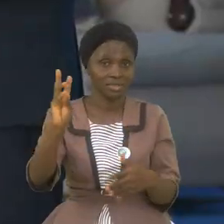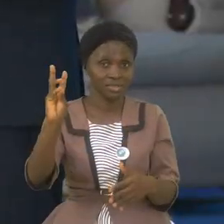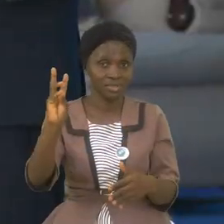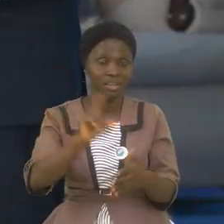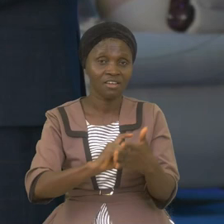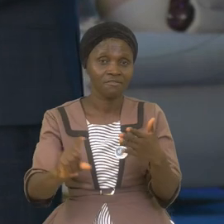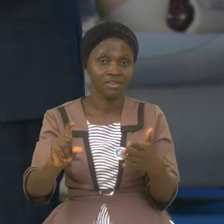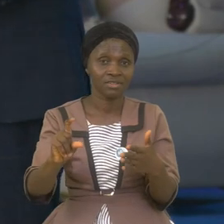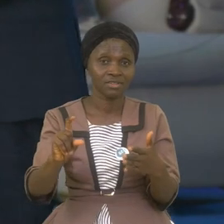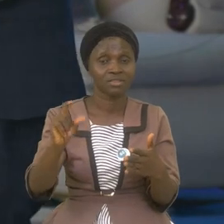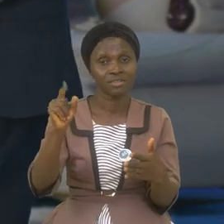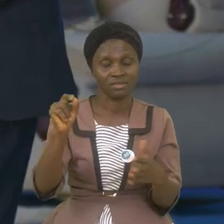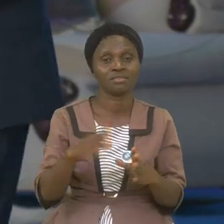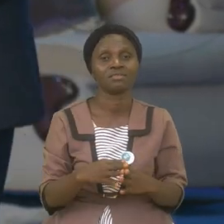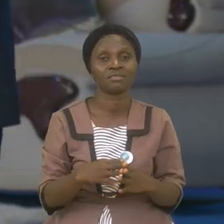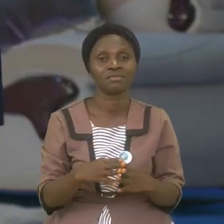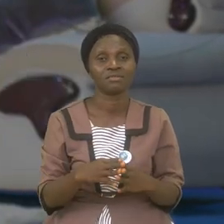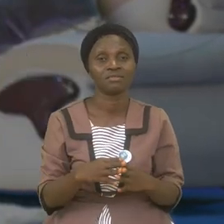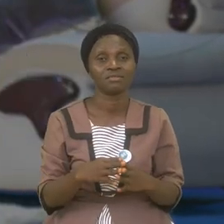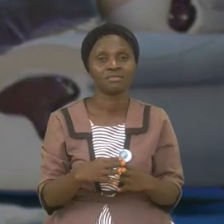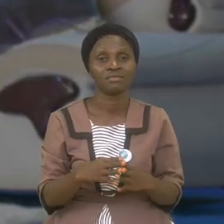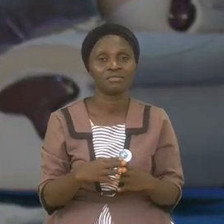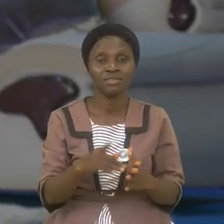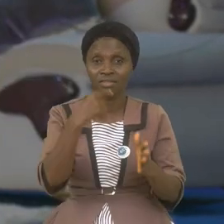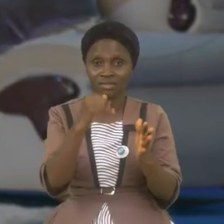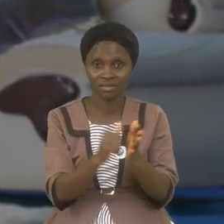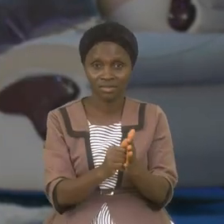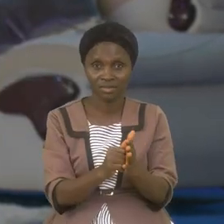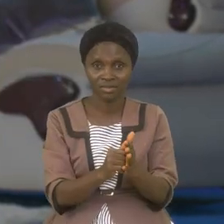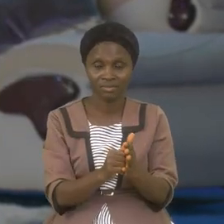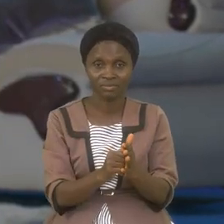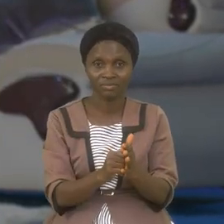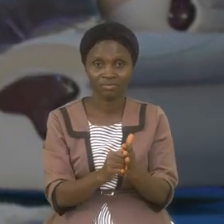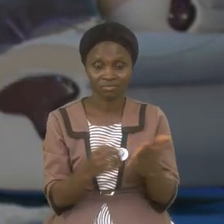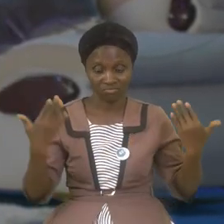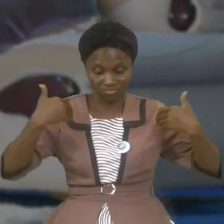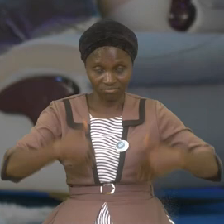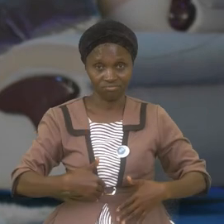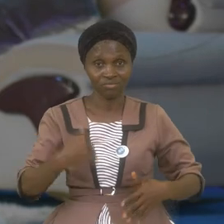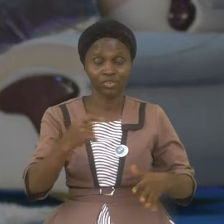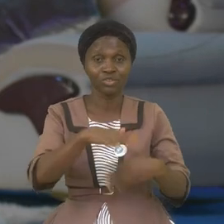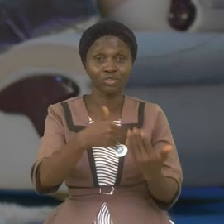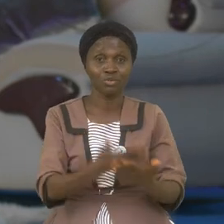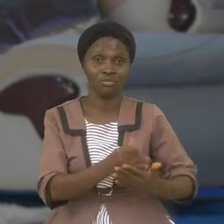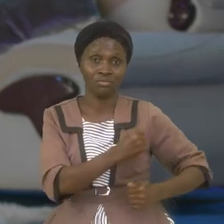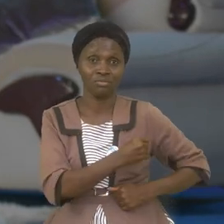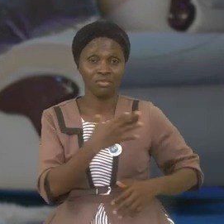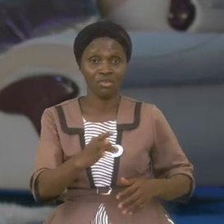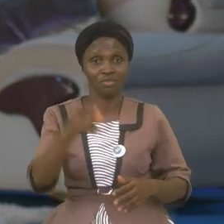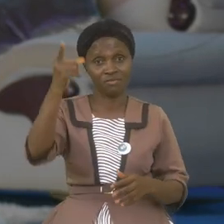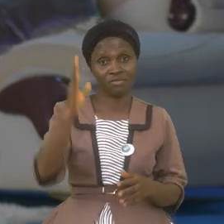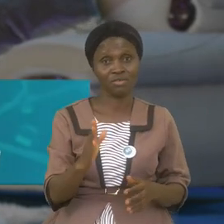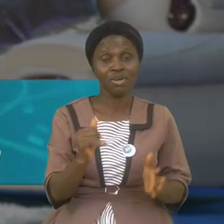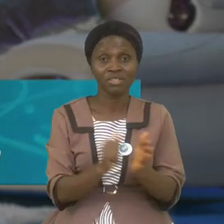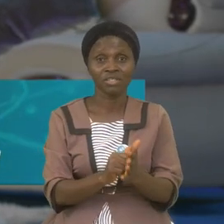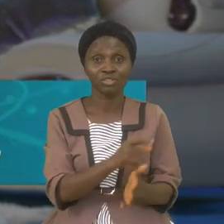11. Ephesians chapter 6, verse 11, it says, put on the whole armor of God, that ye may